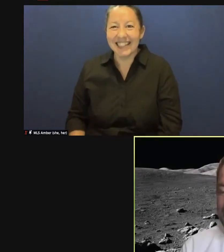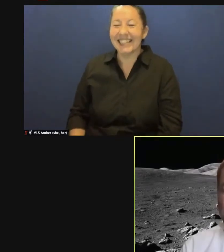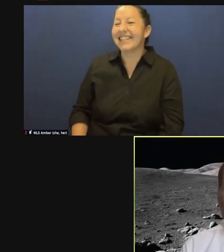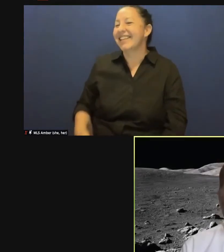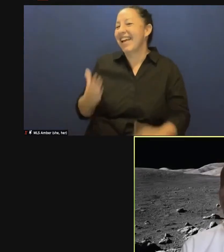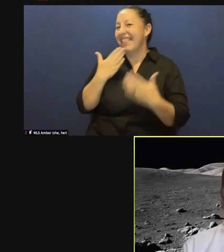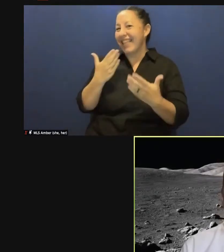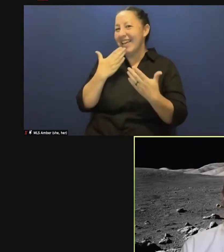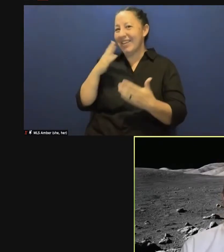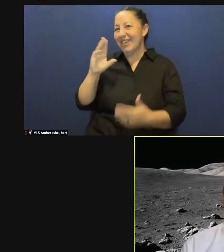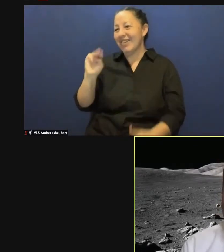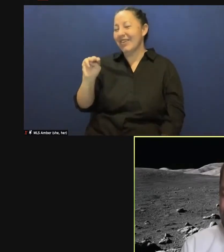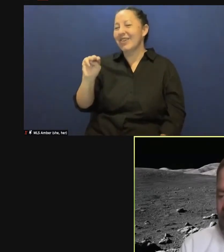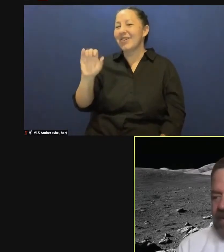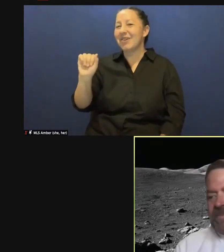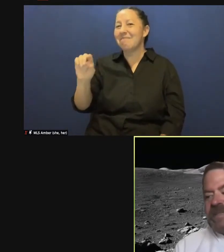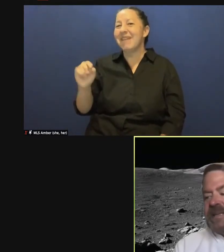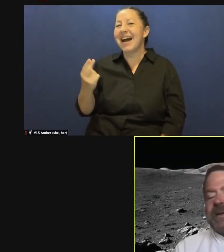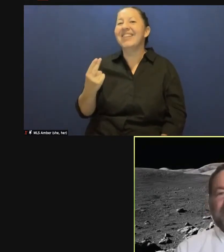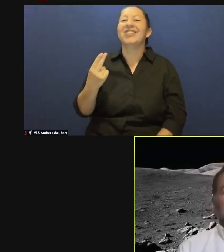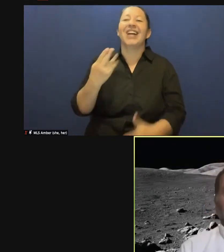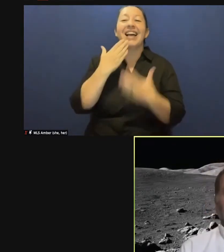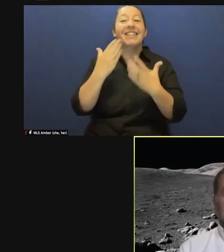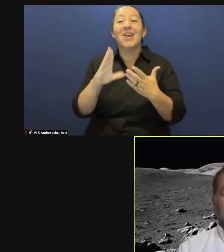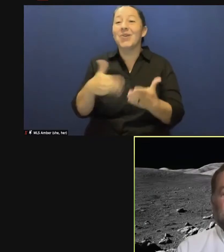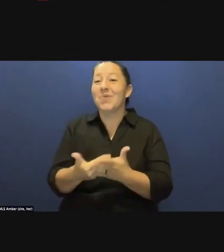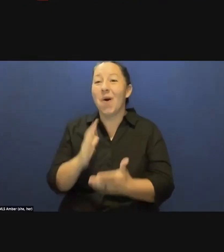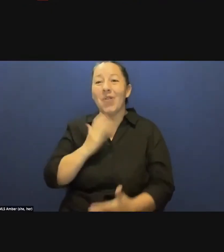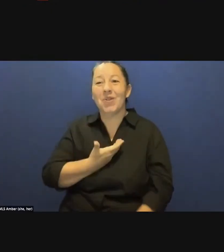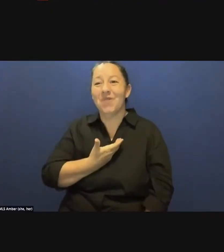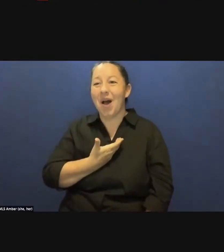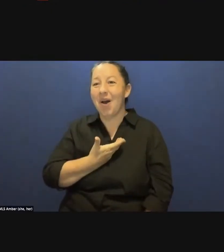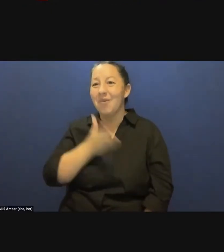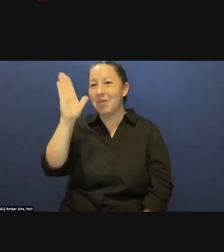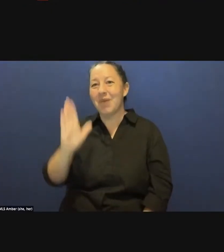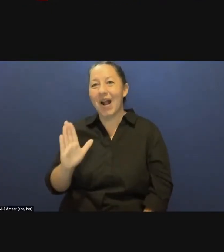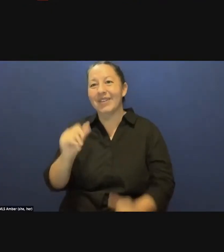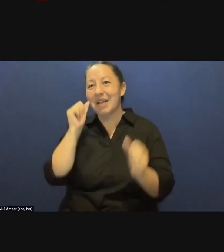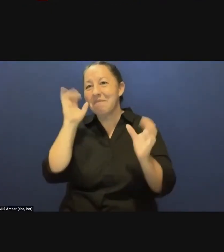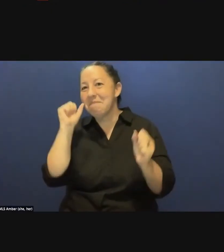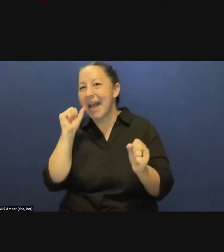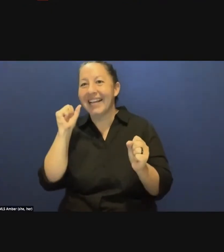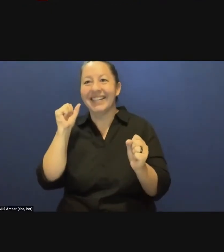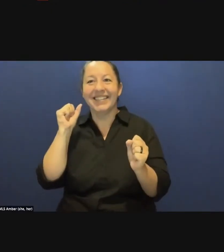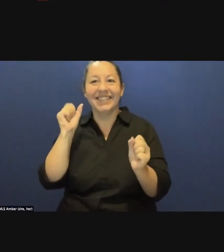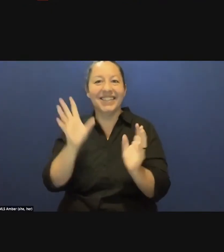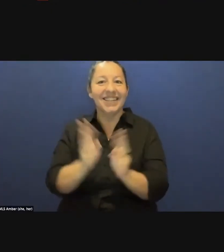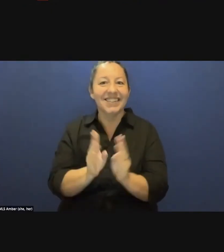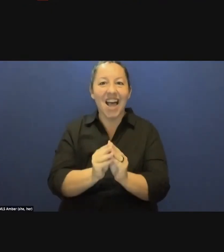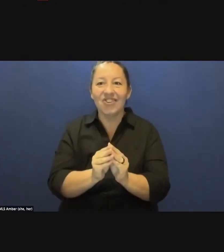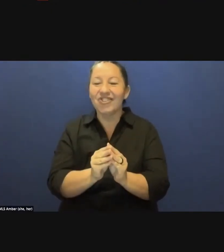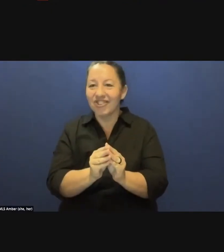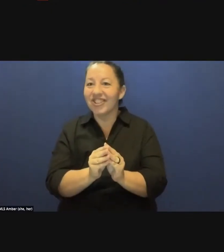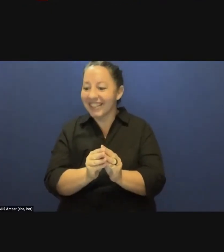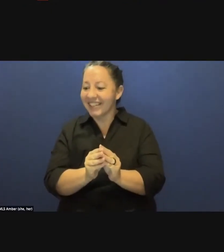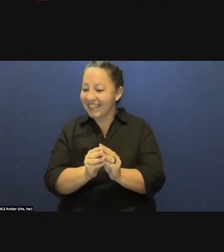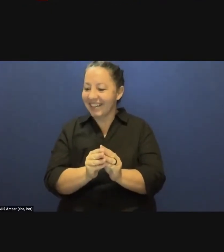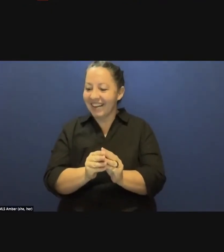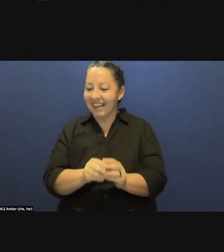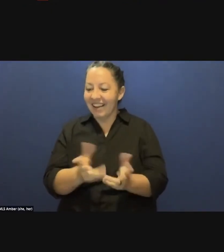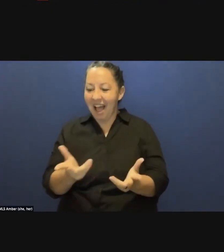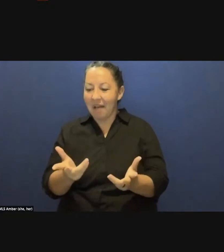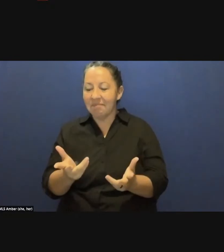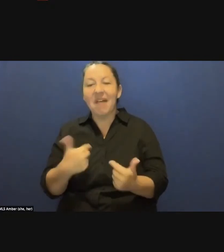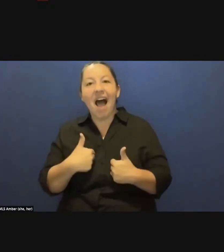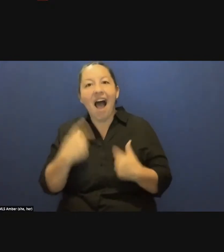Mahesh. And thanks to all of our presenters. What an amazing session. I mean, I